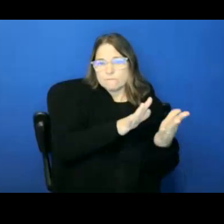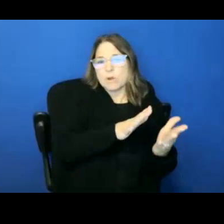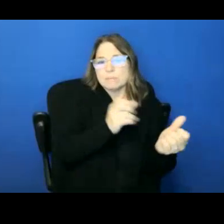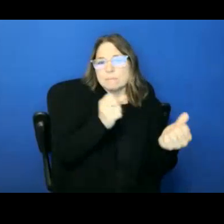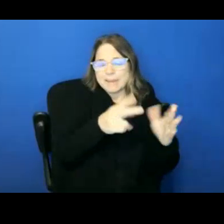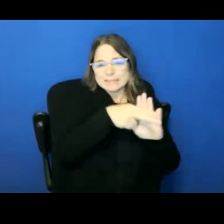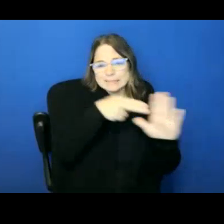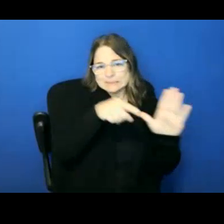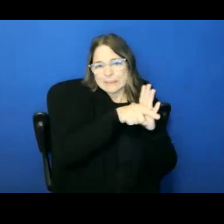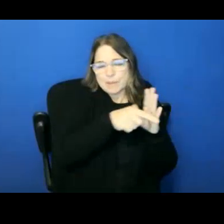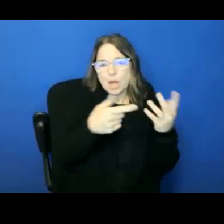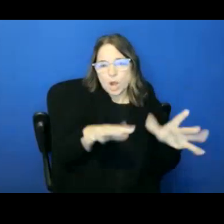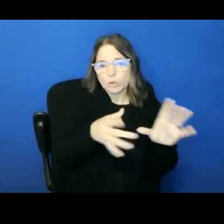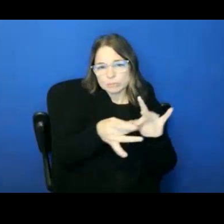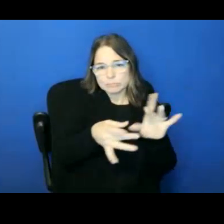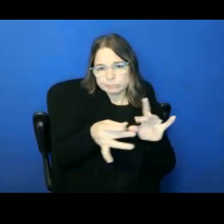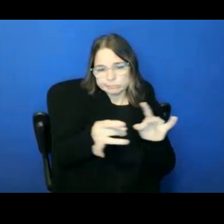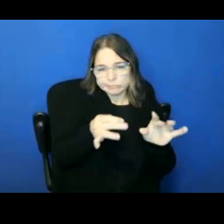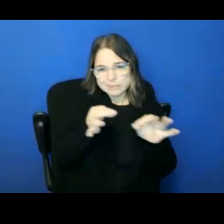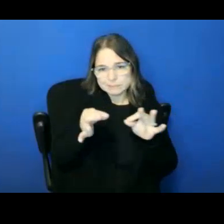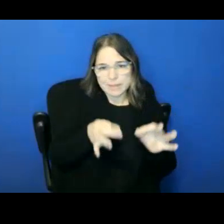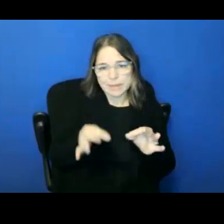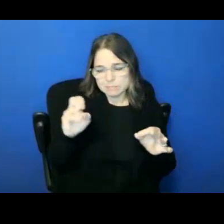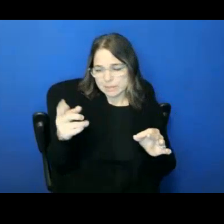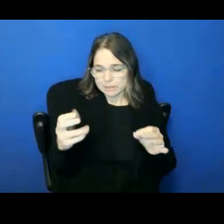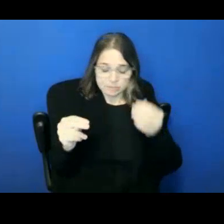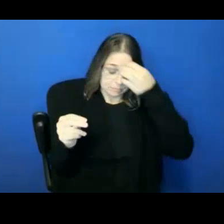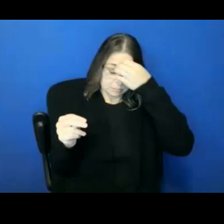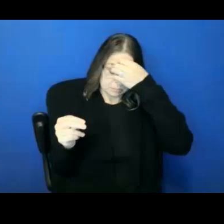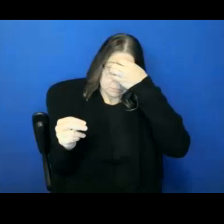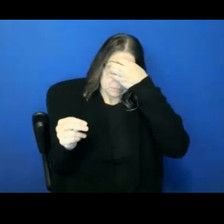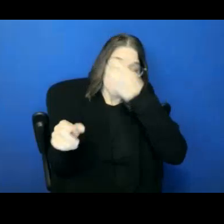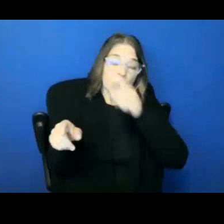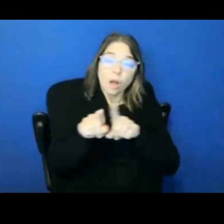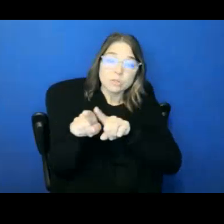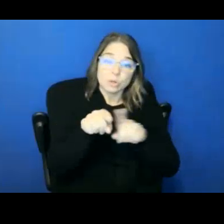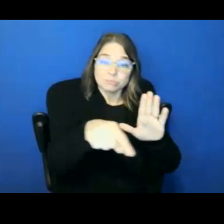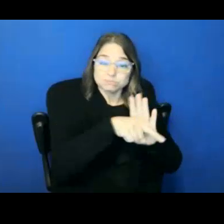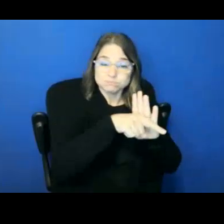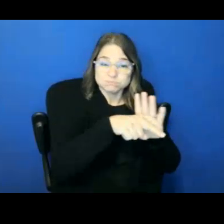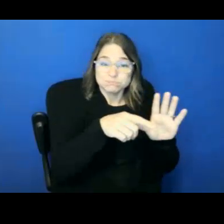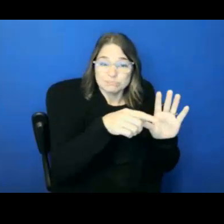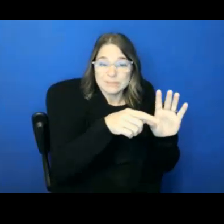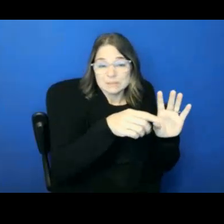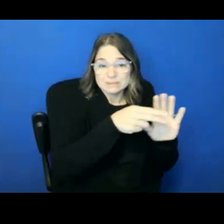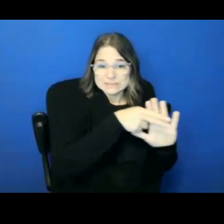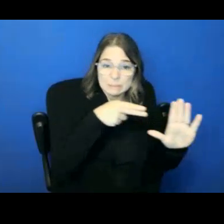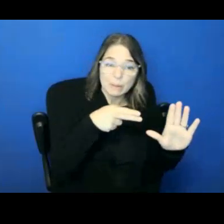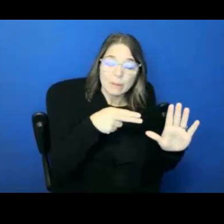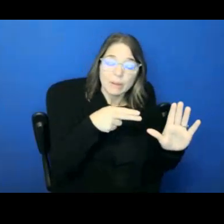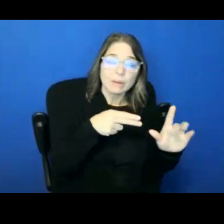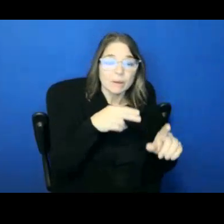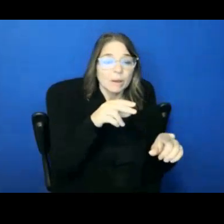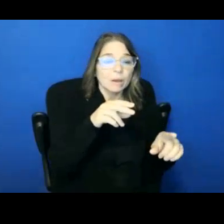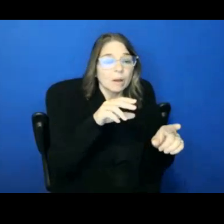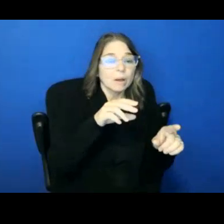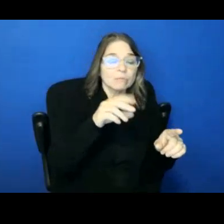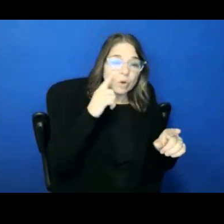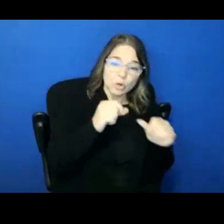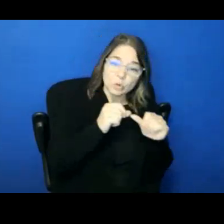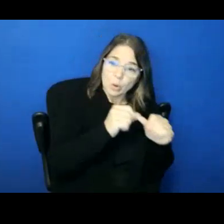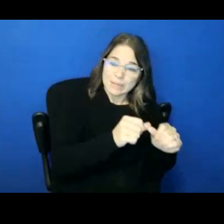stigma that you've already addressed, Megan, and also just some of the stigma as it relates to chronic conditions that Dr. Adams addressed. And so one